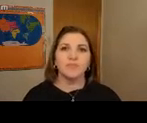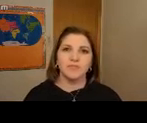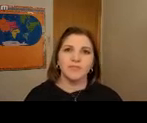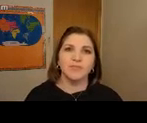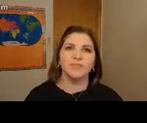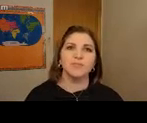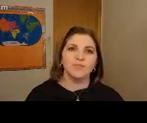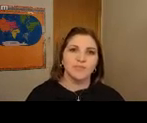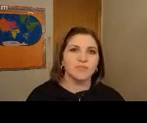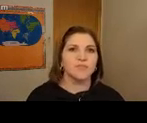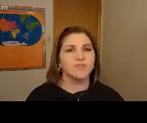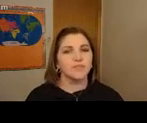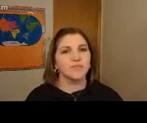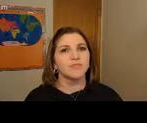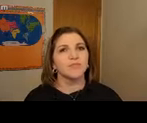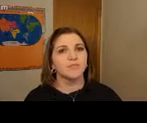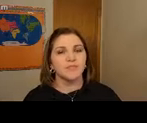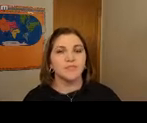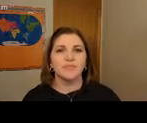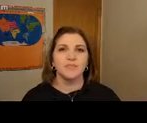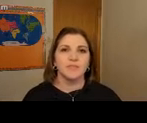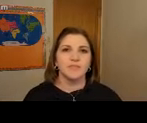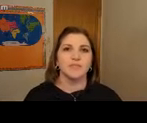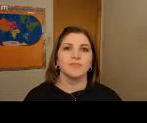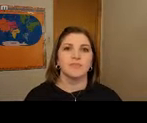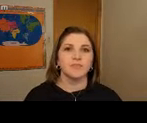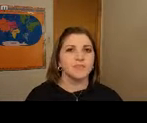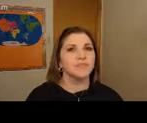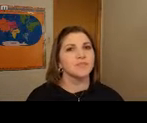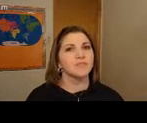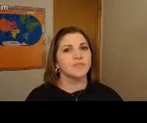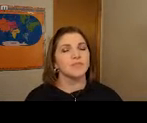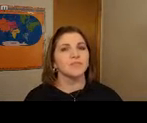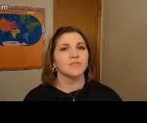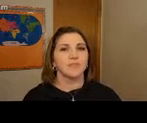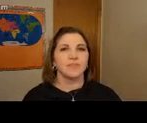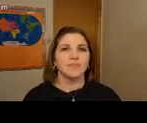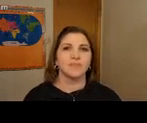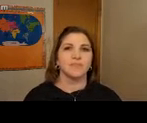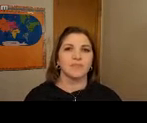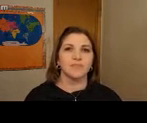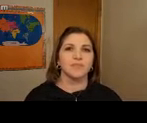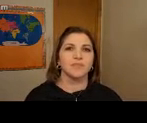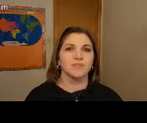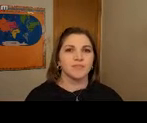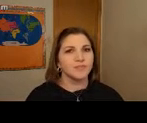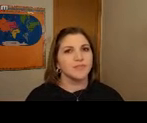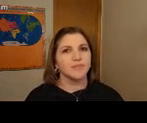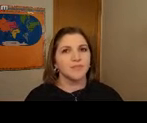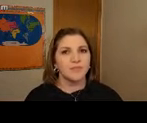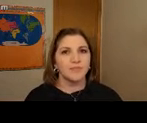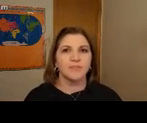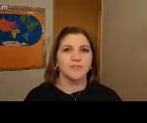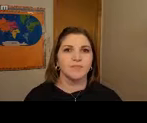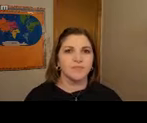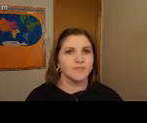contrasting, get with it. That's when you think how things are similar and different. When I compare things, I talk about how they're the same. When